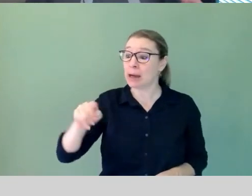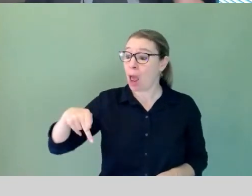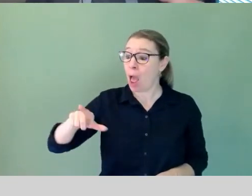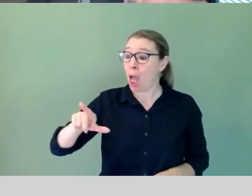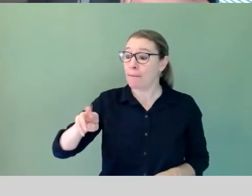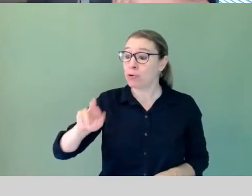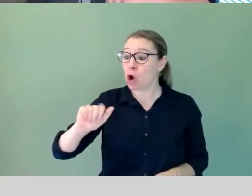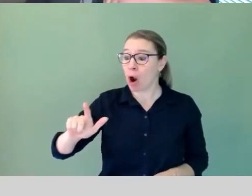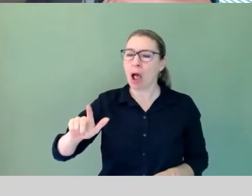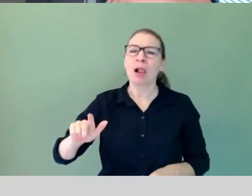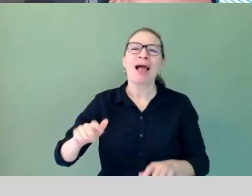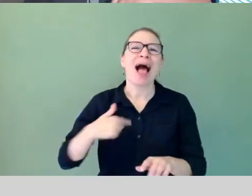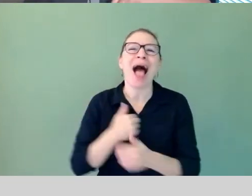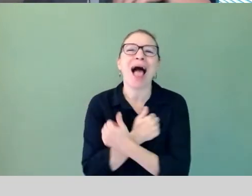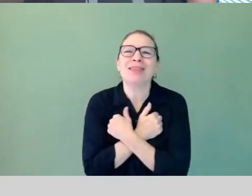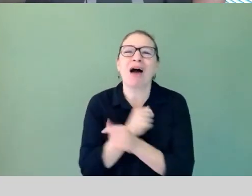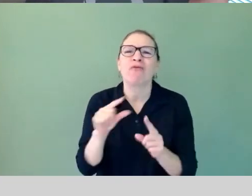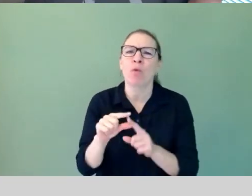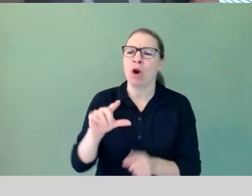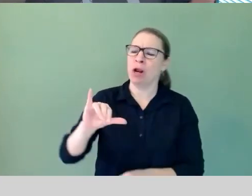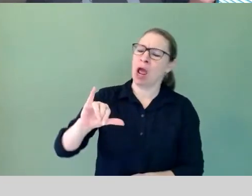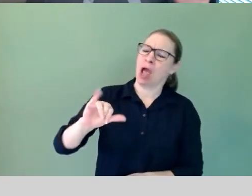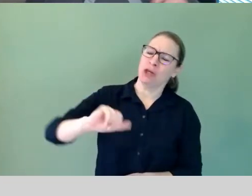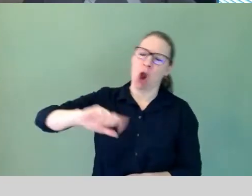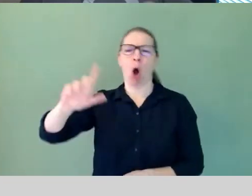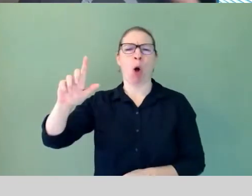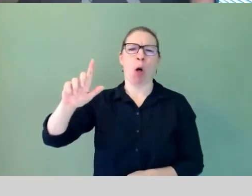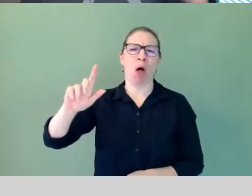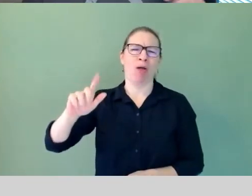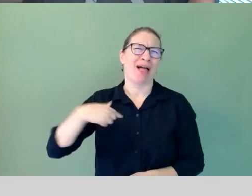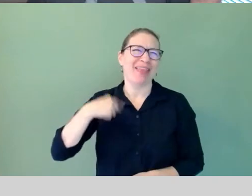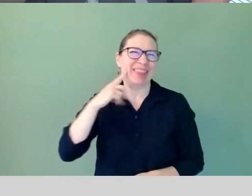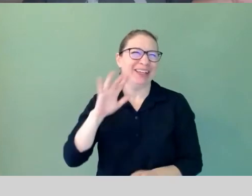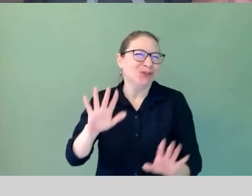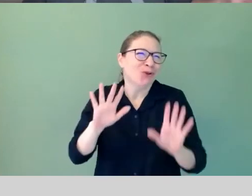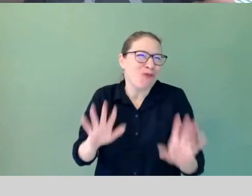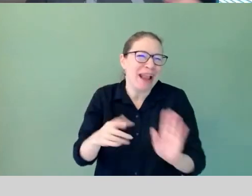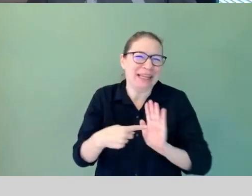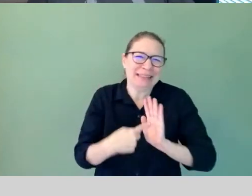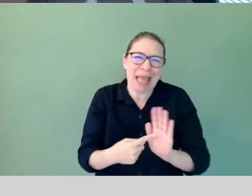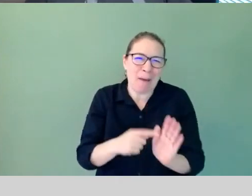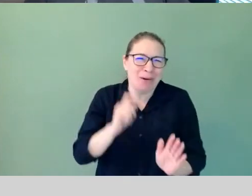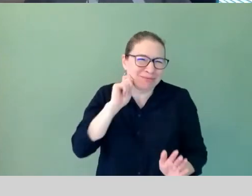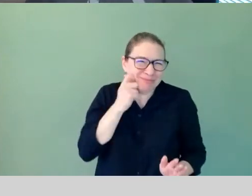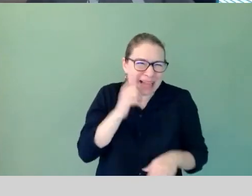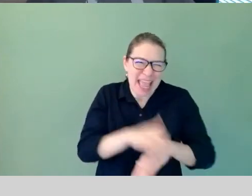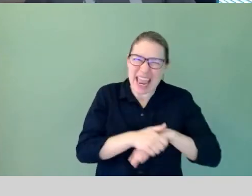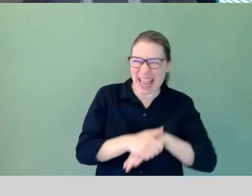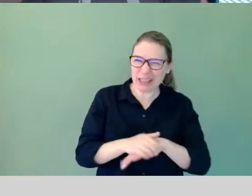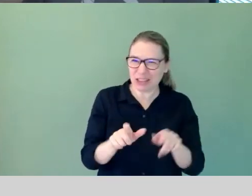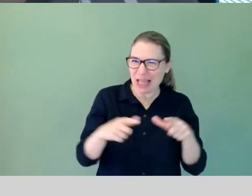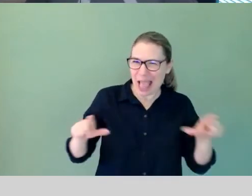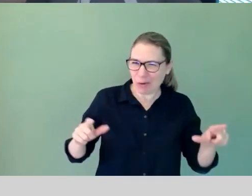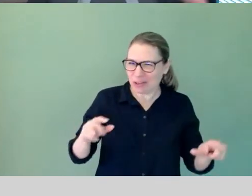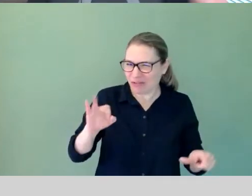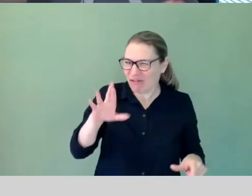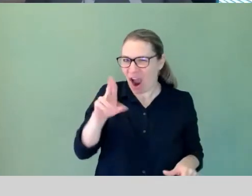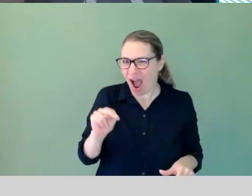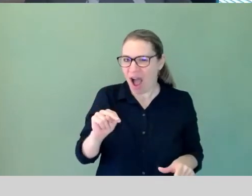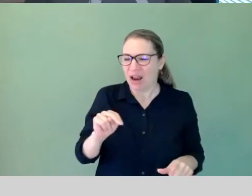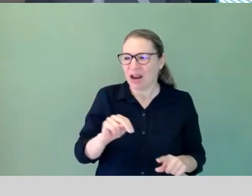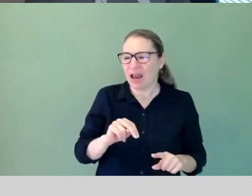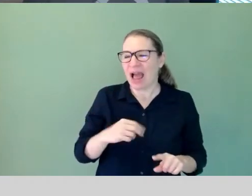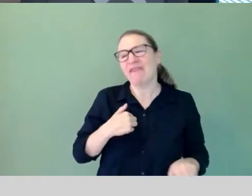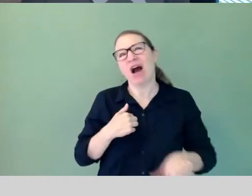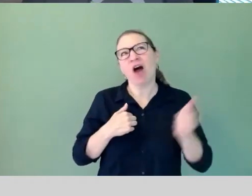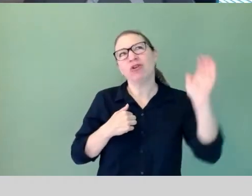English language. And I have another talk about that where I talk about just the greatness of second person plural. But that's a different talk